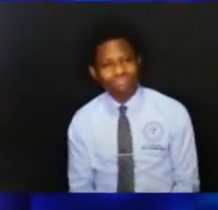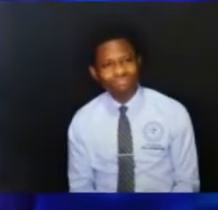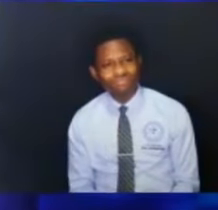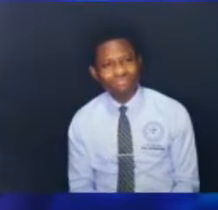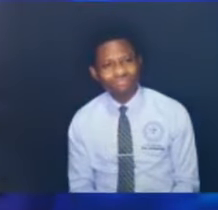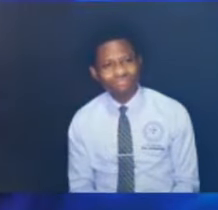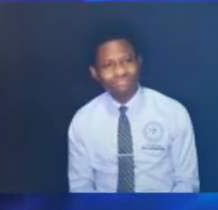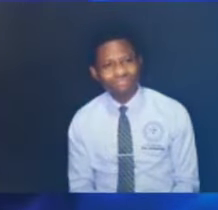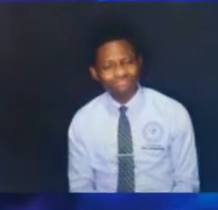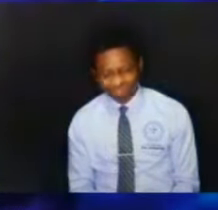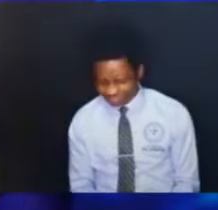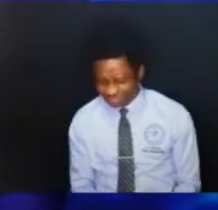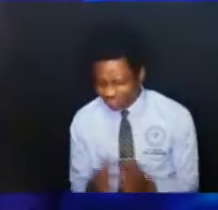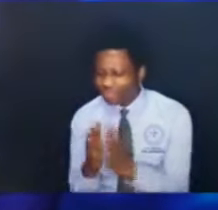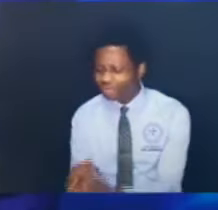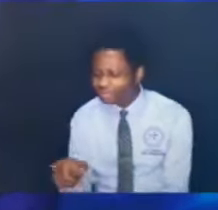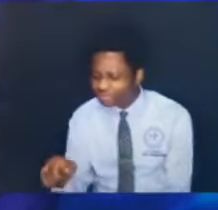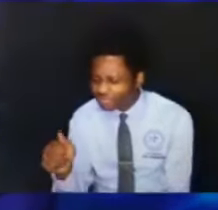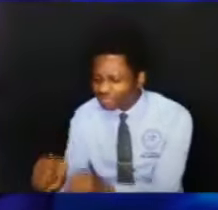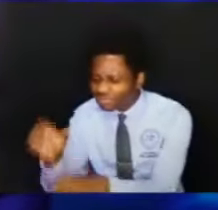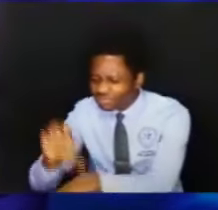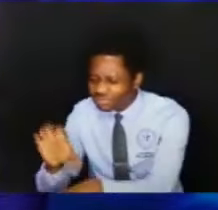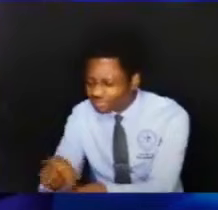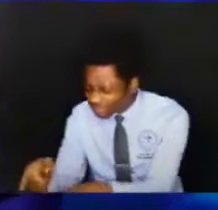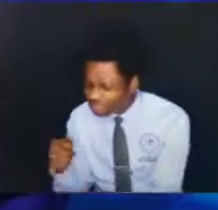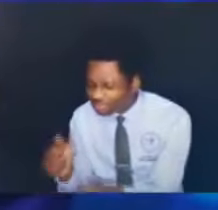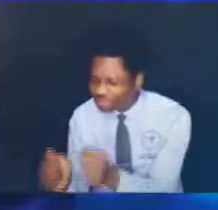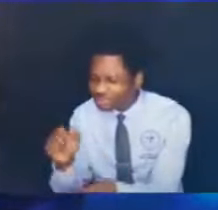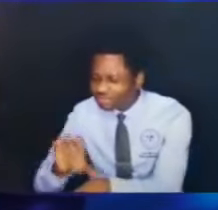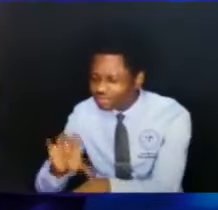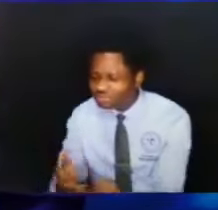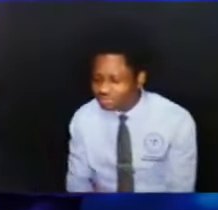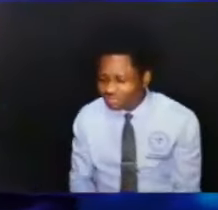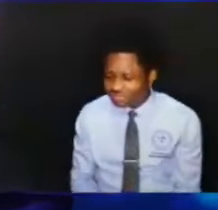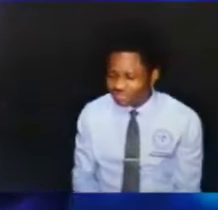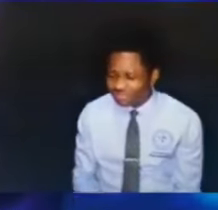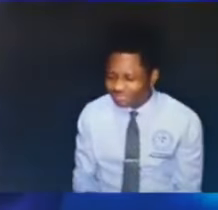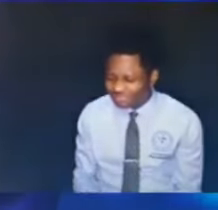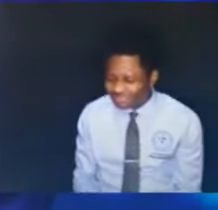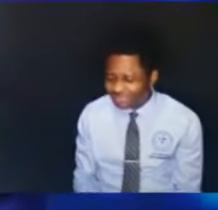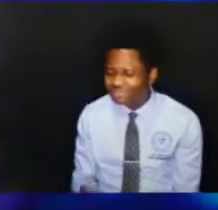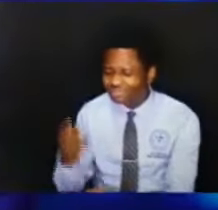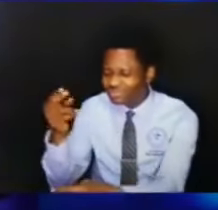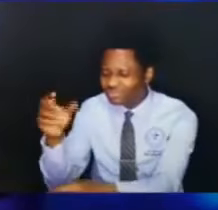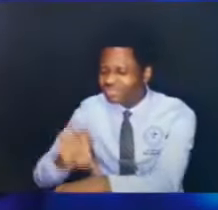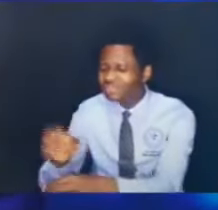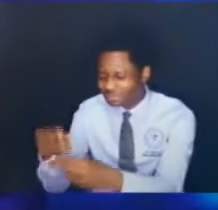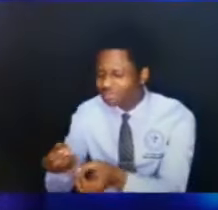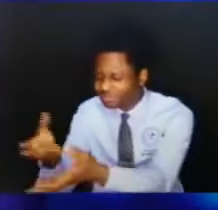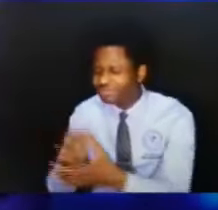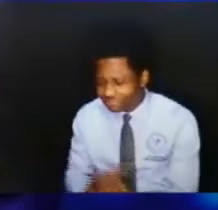has what church do you ATT then he mentioned the name of his